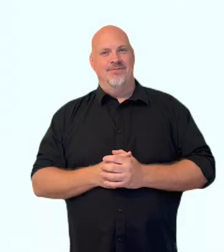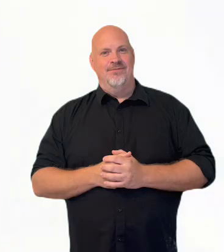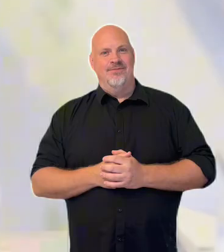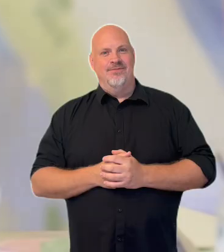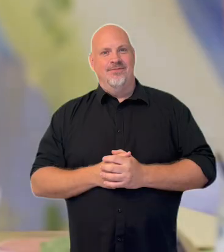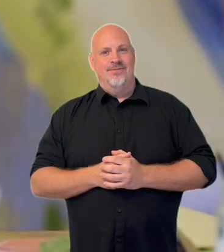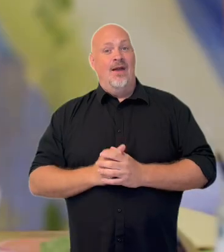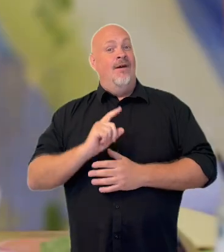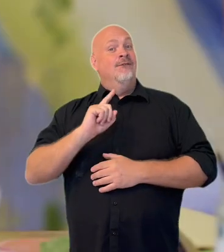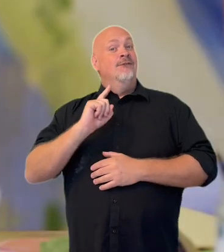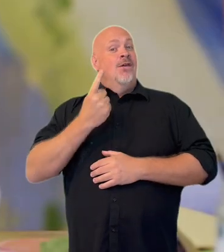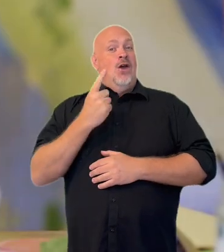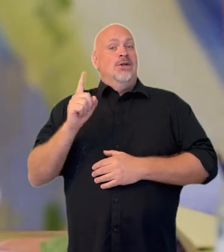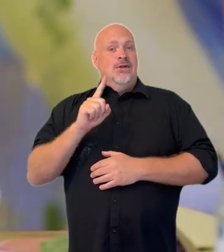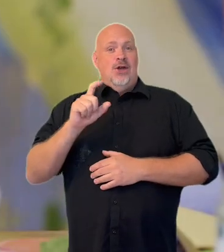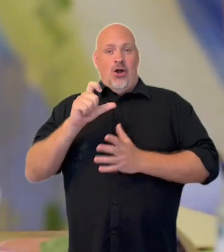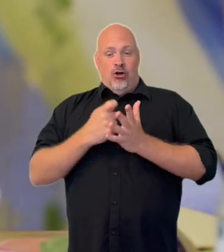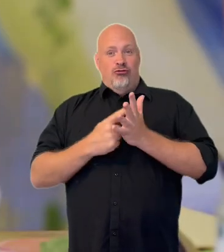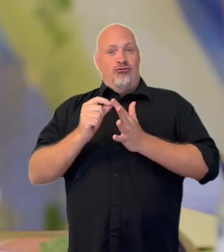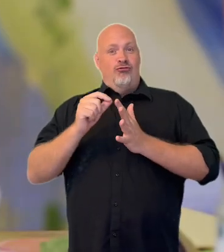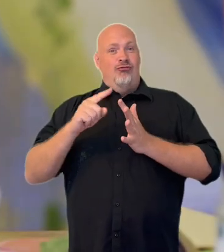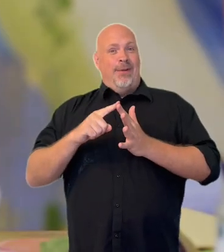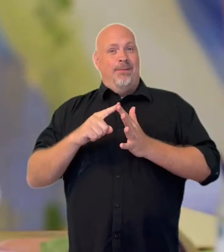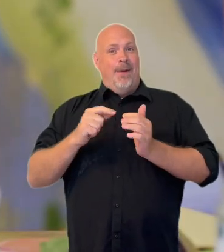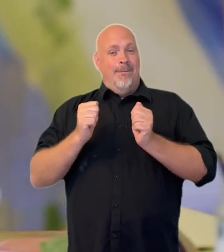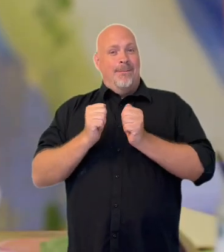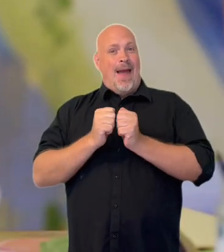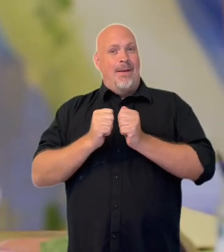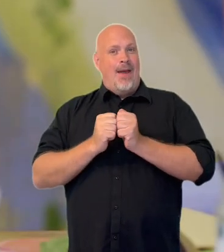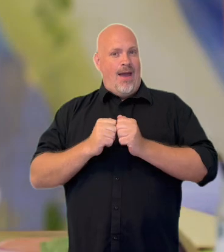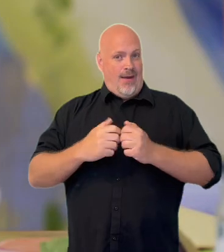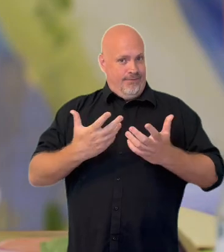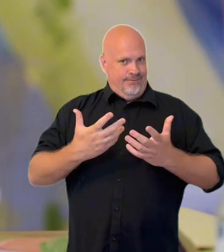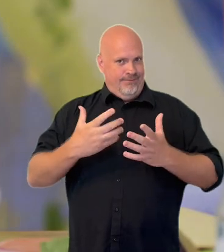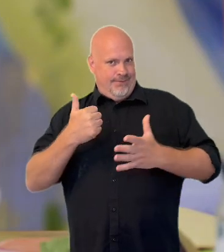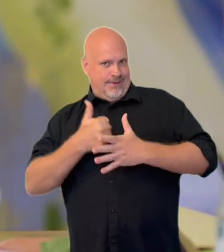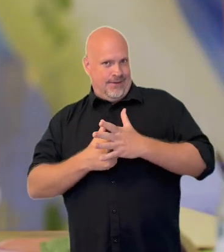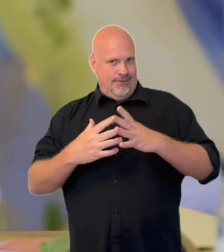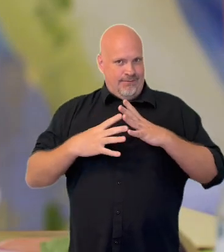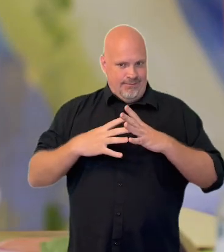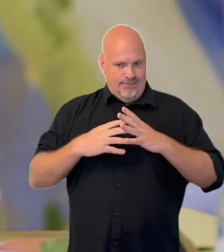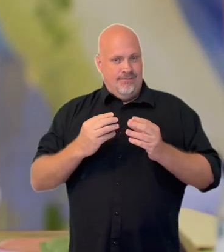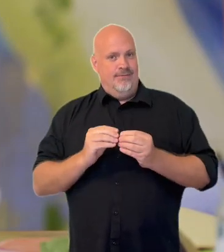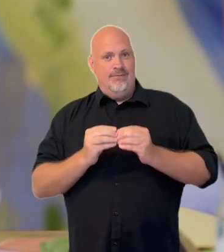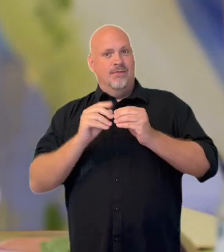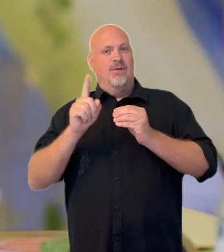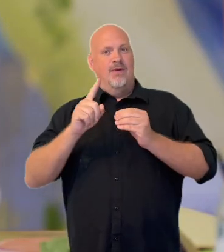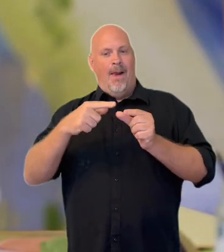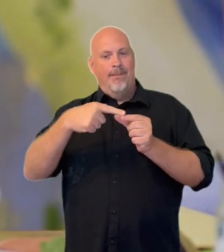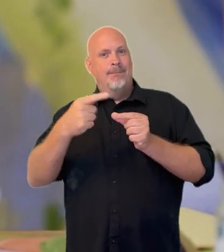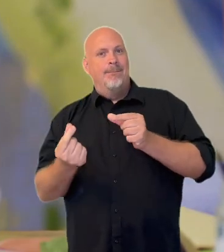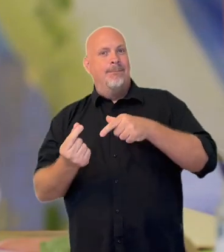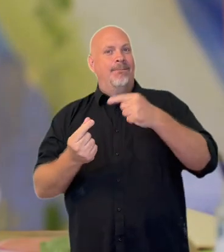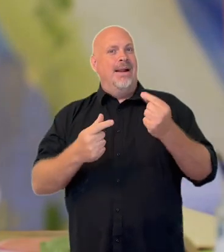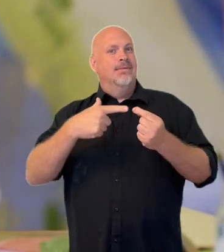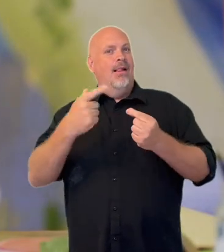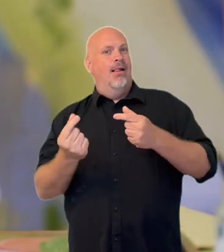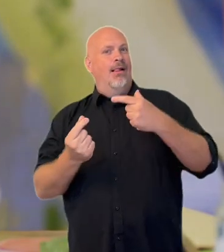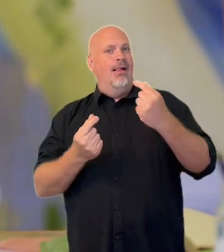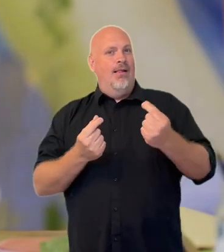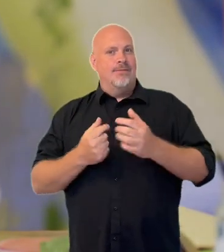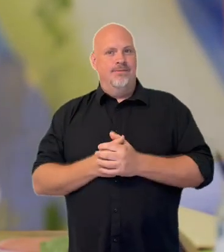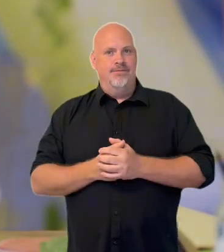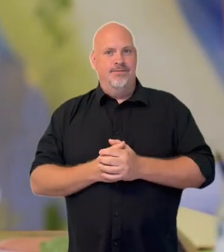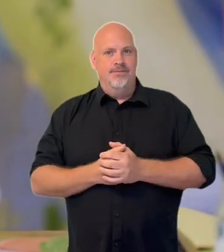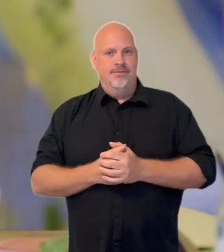So the first step will be preparing some crepe paper for your petals. I